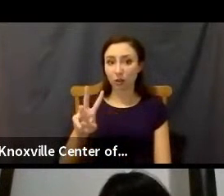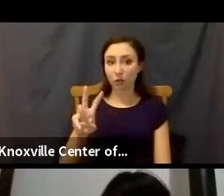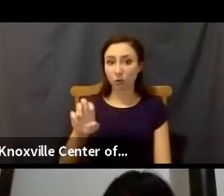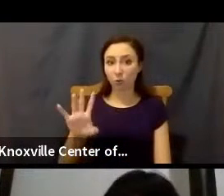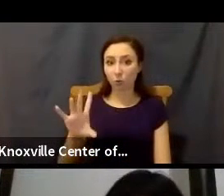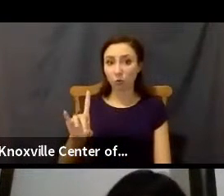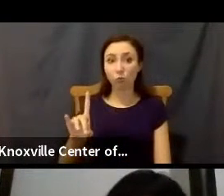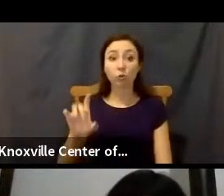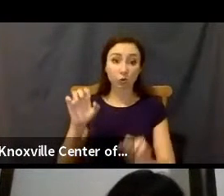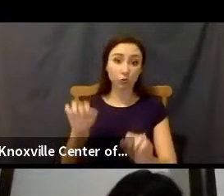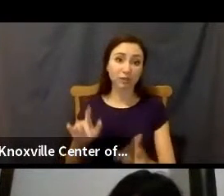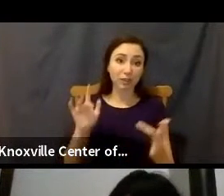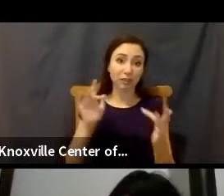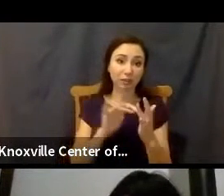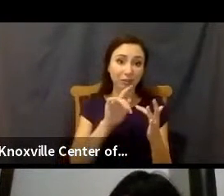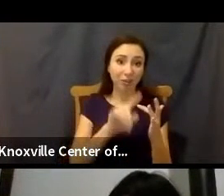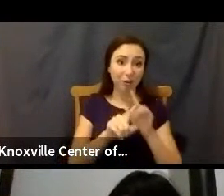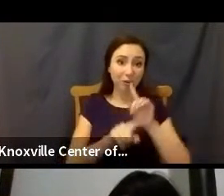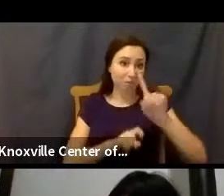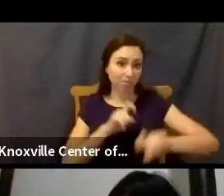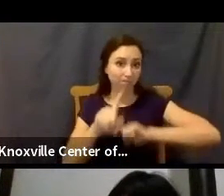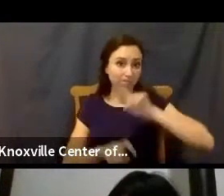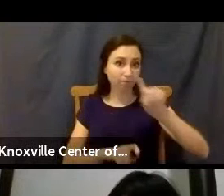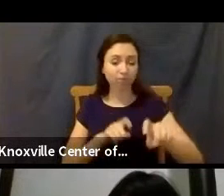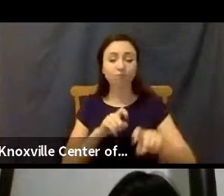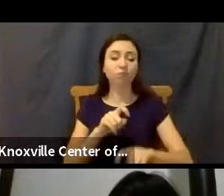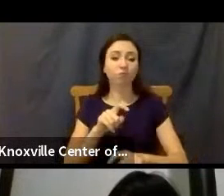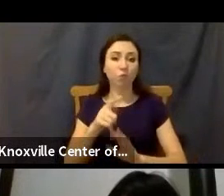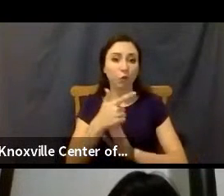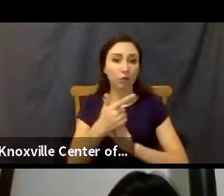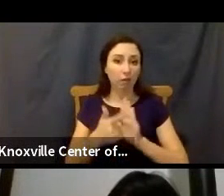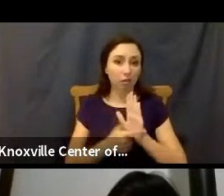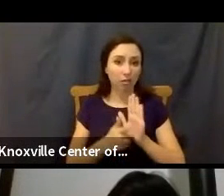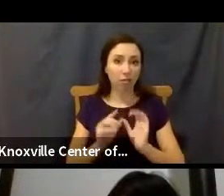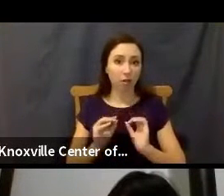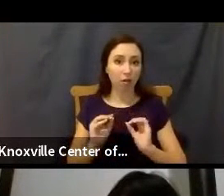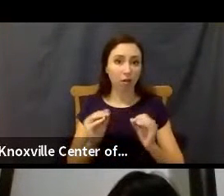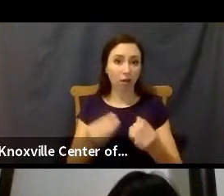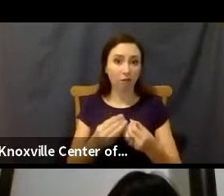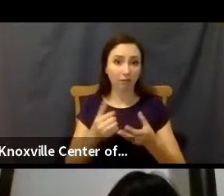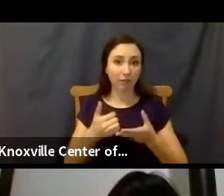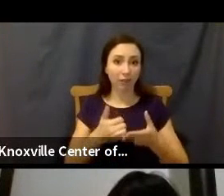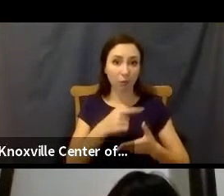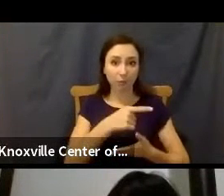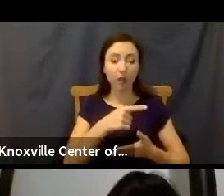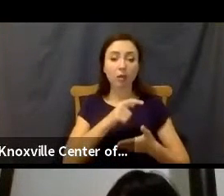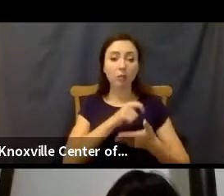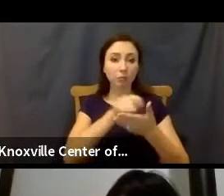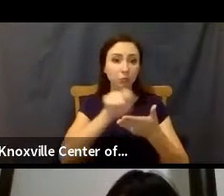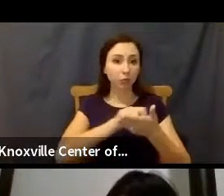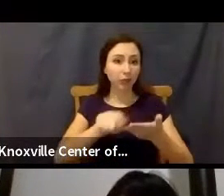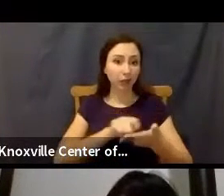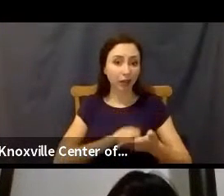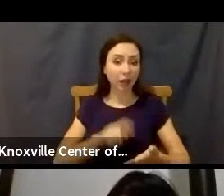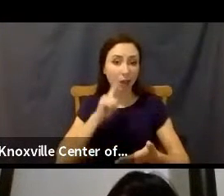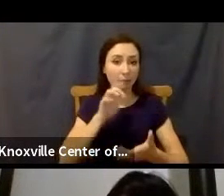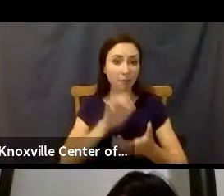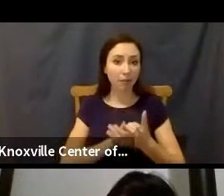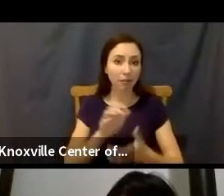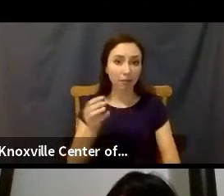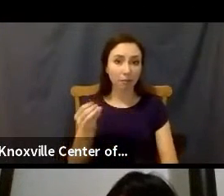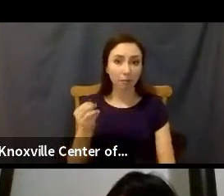questions, you can reach out to him or the law office who helped him write those as well. I believe Mr.